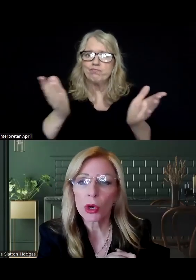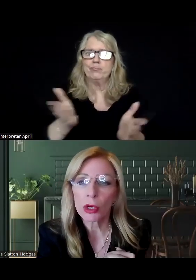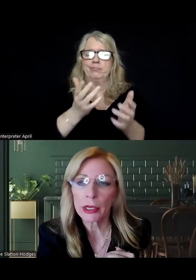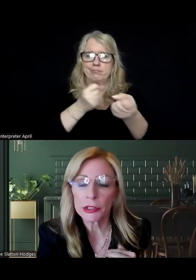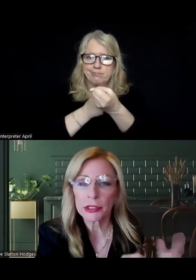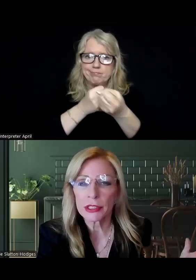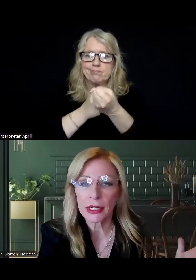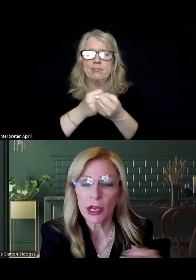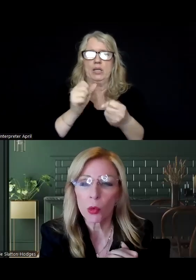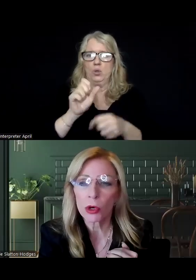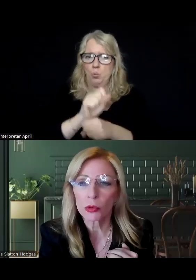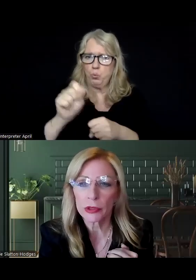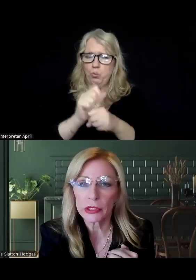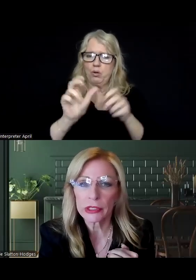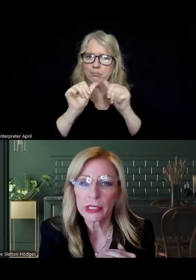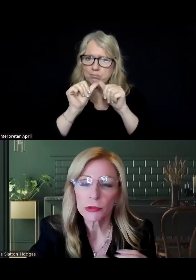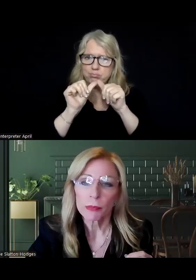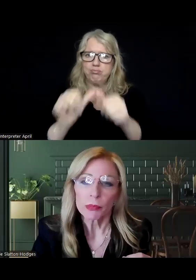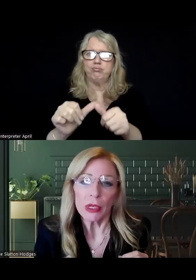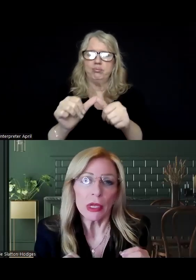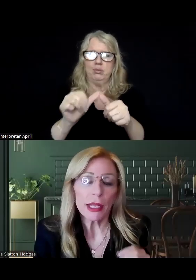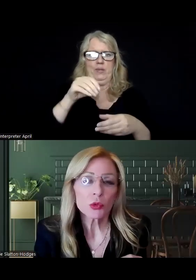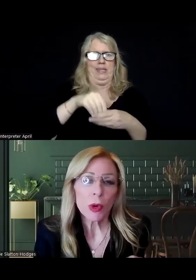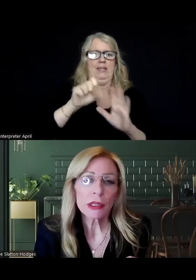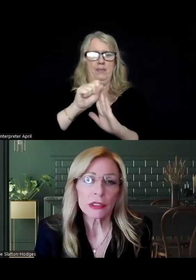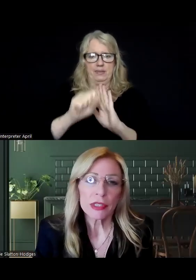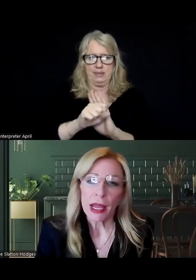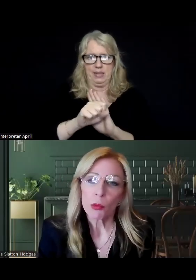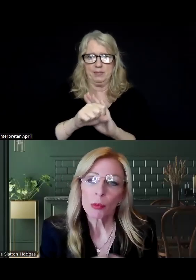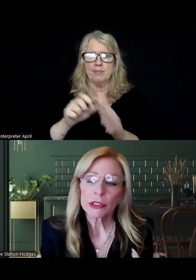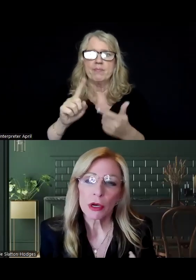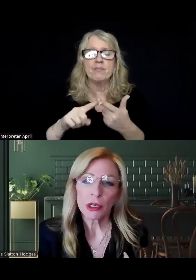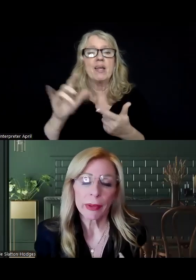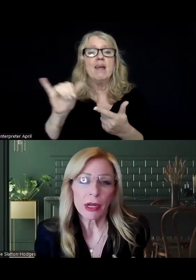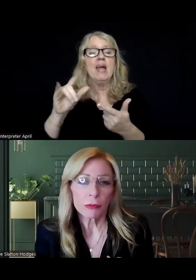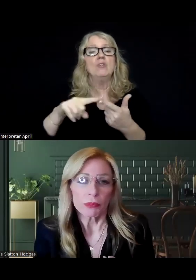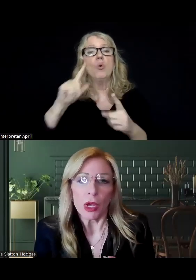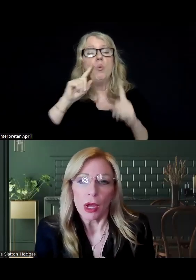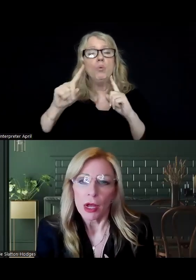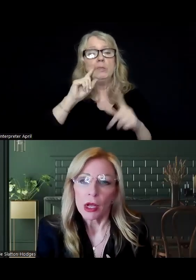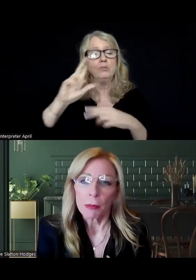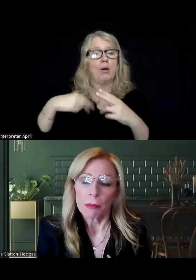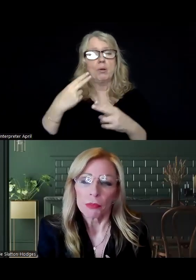that work and sustain that work within states. As well as that, when we talk about